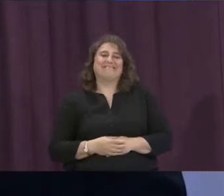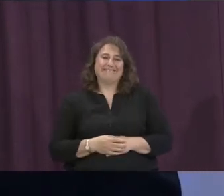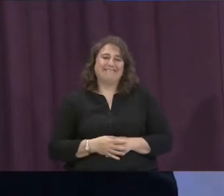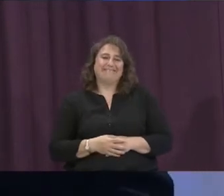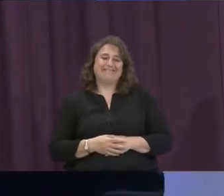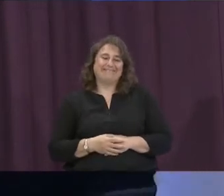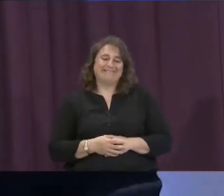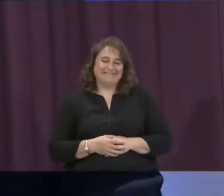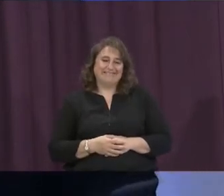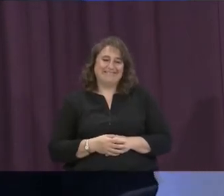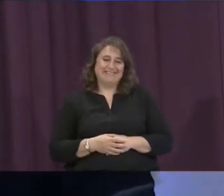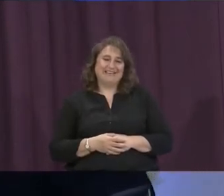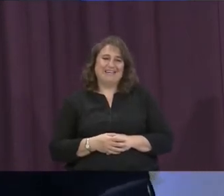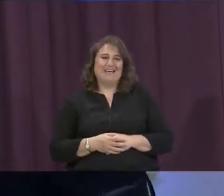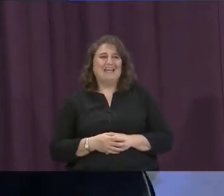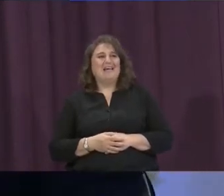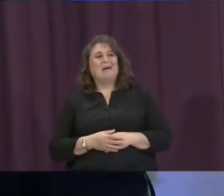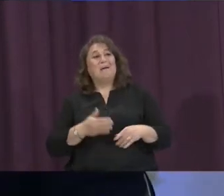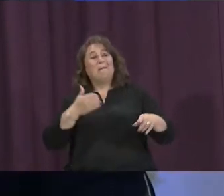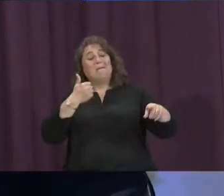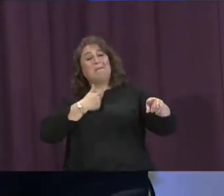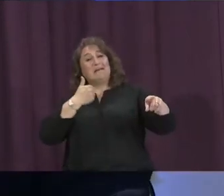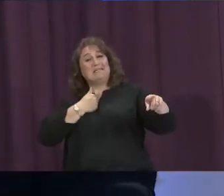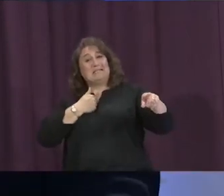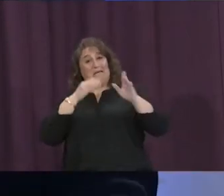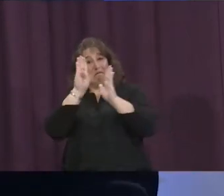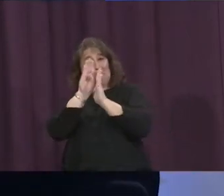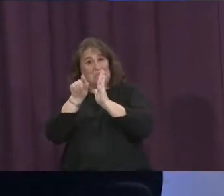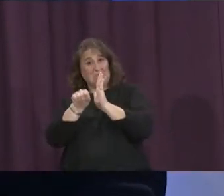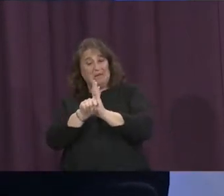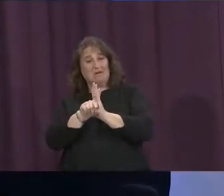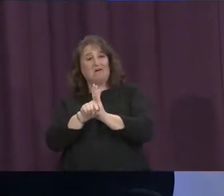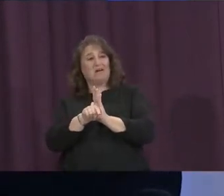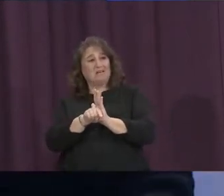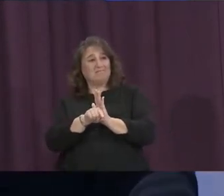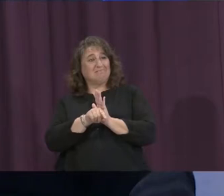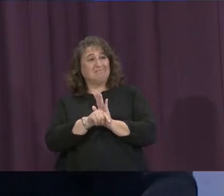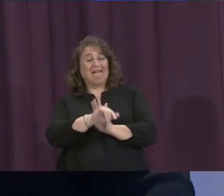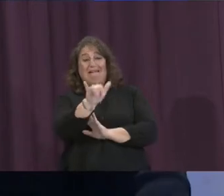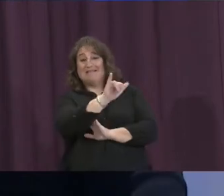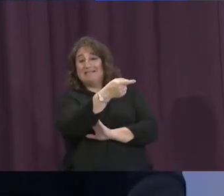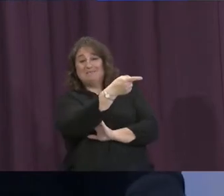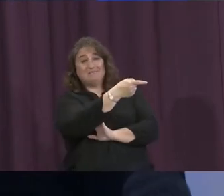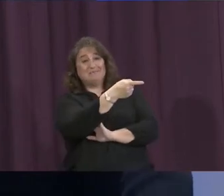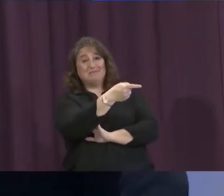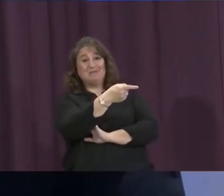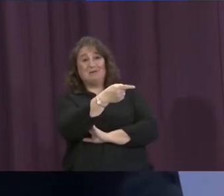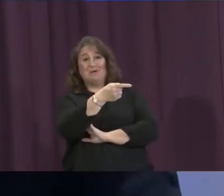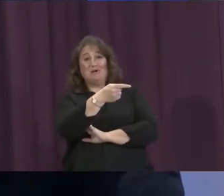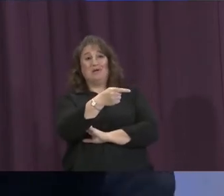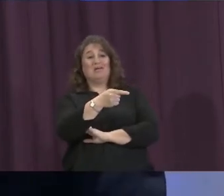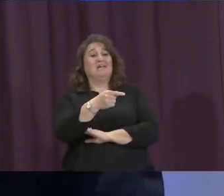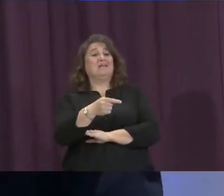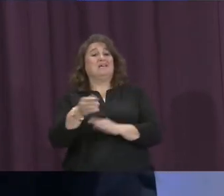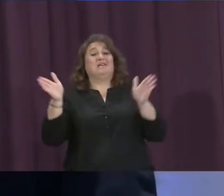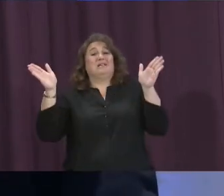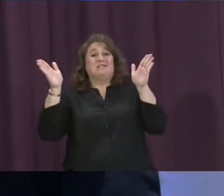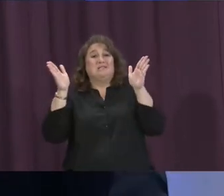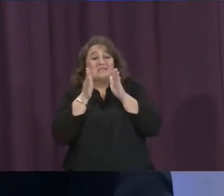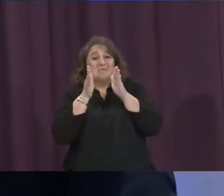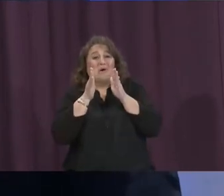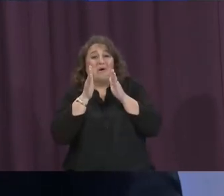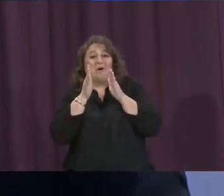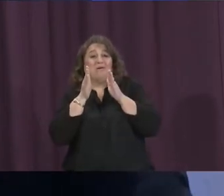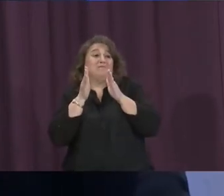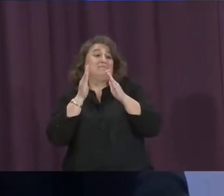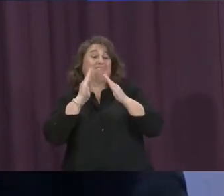So, when I think about my background, um, unlike you, Dina, I grew up in, um, a small town and a lot of the faces